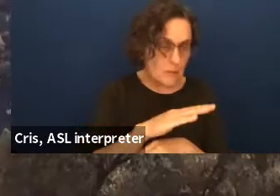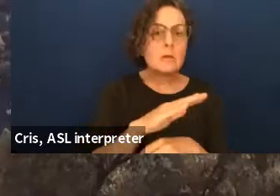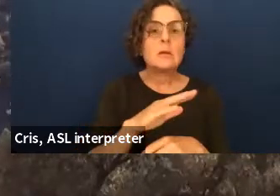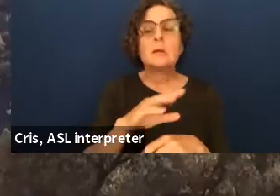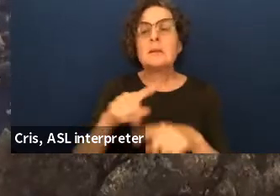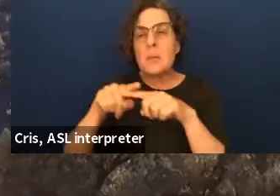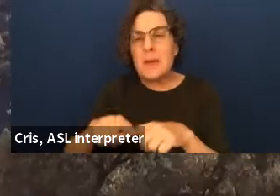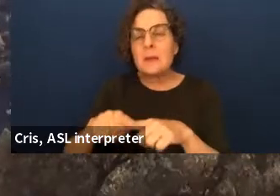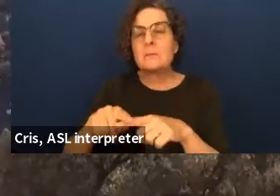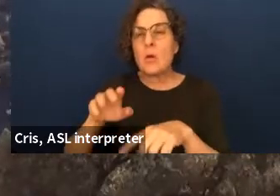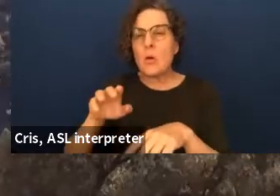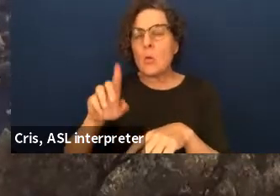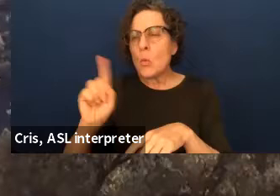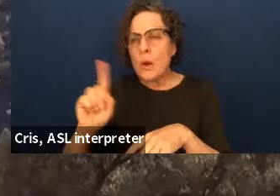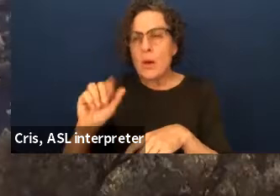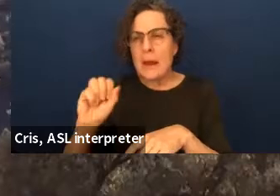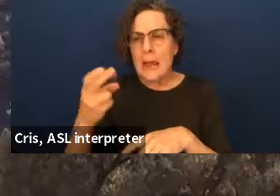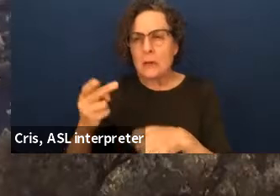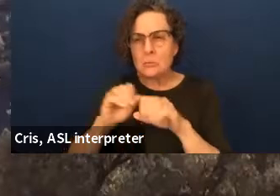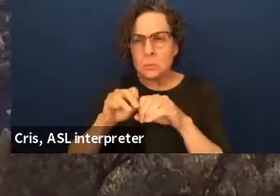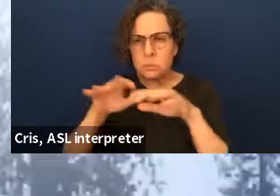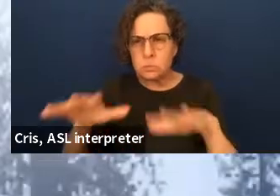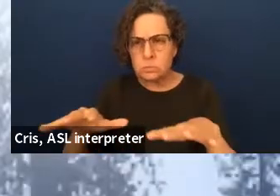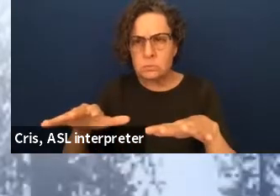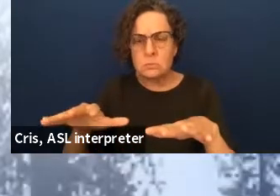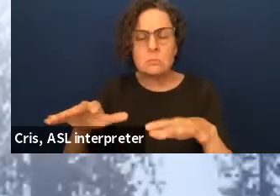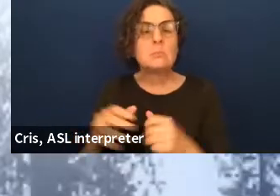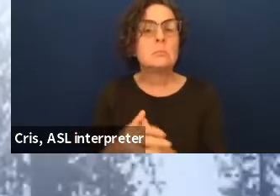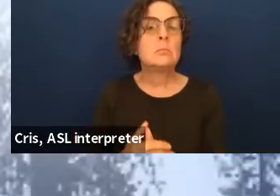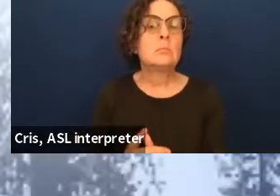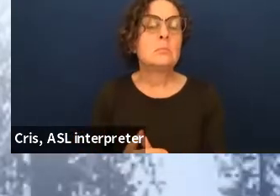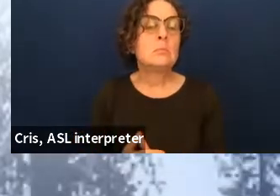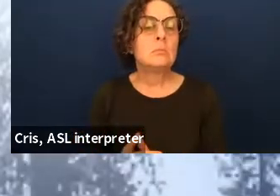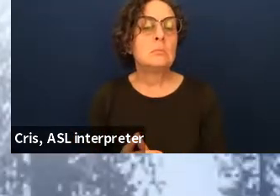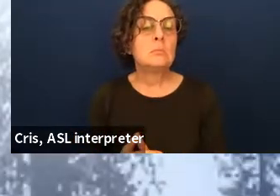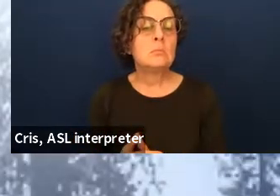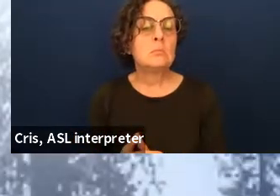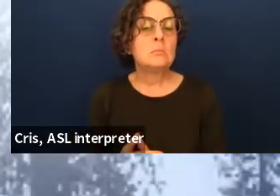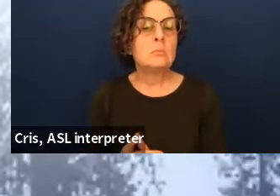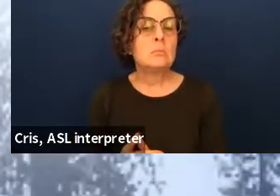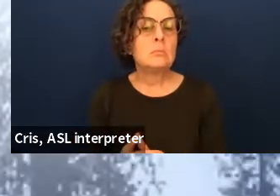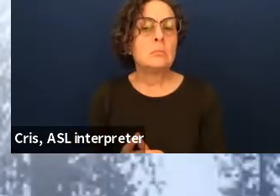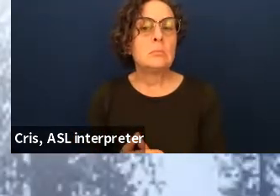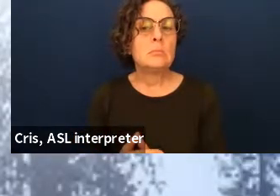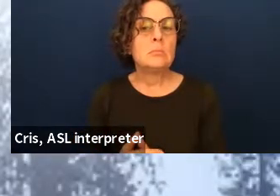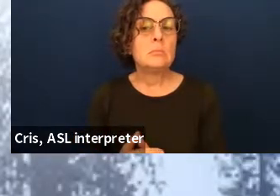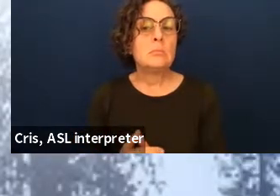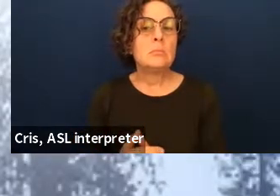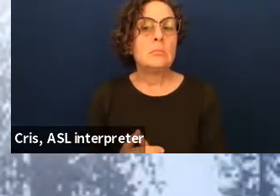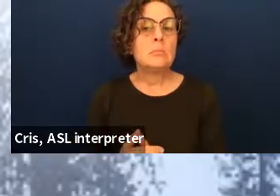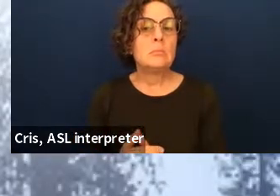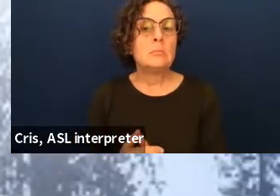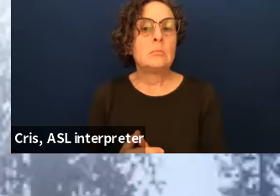the ash footprint. Once we have